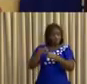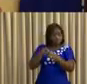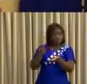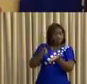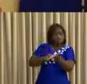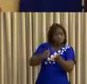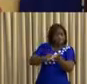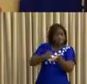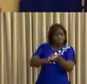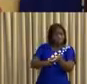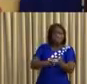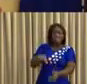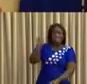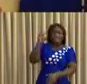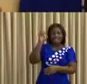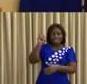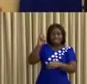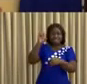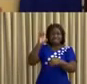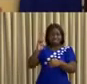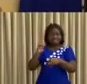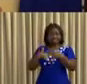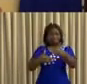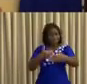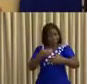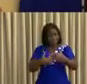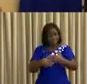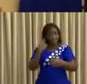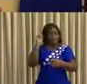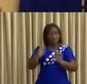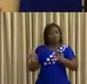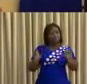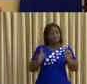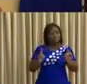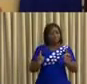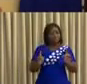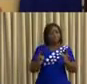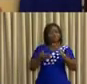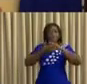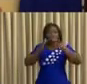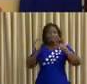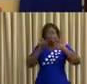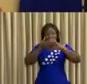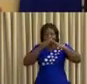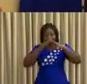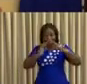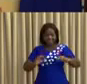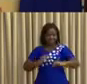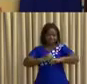exercise and the electoral process itself be conducted in an atmosphere of peace and